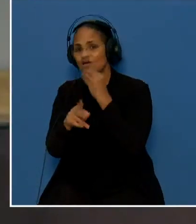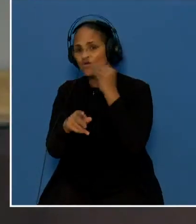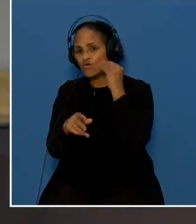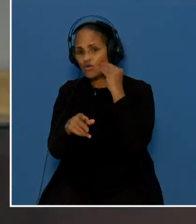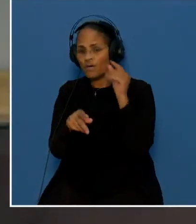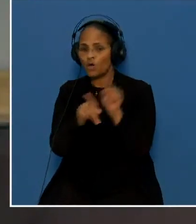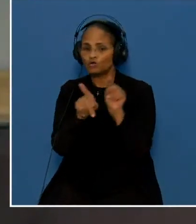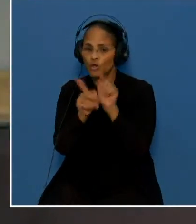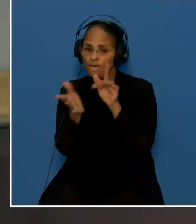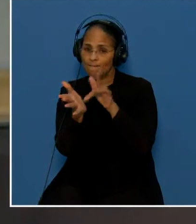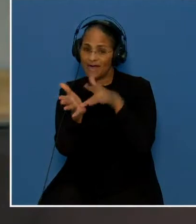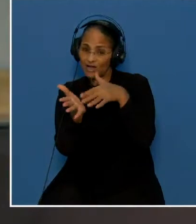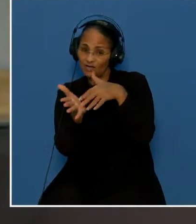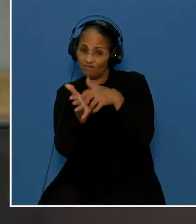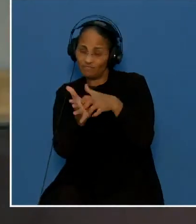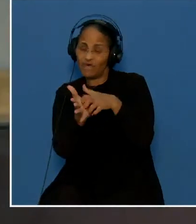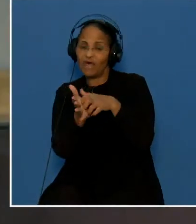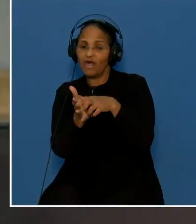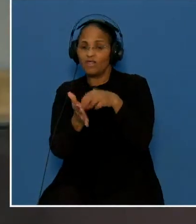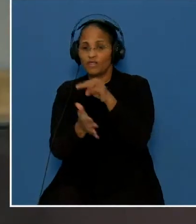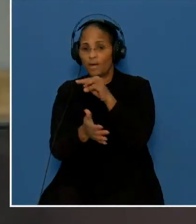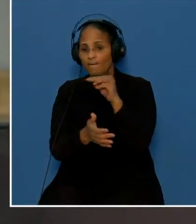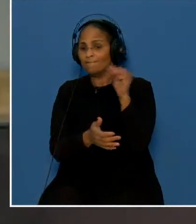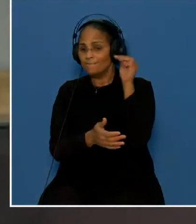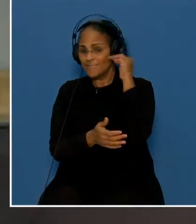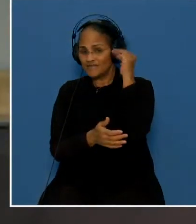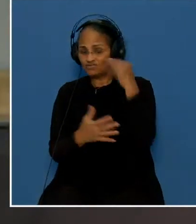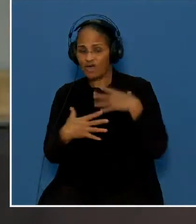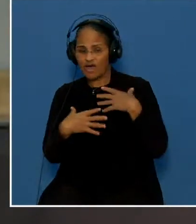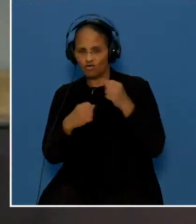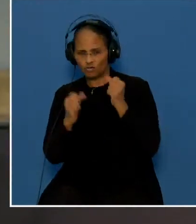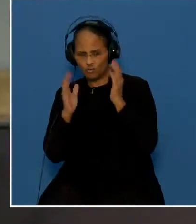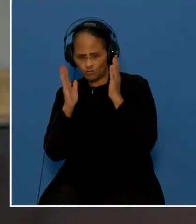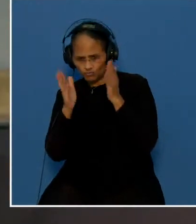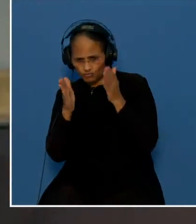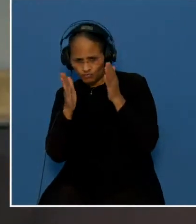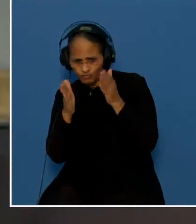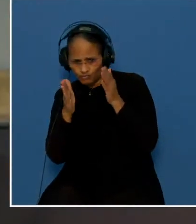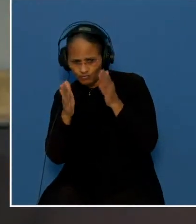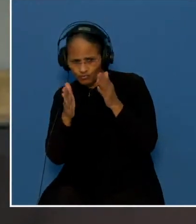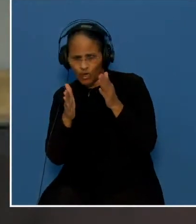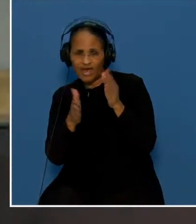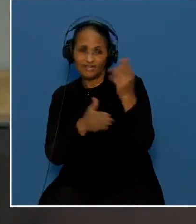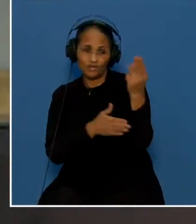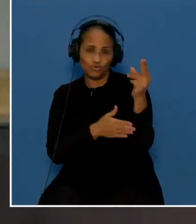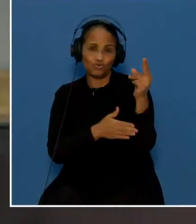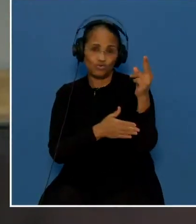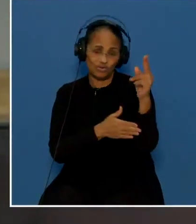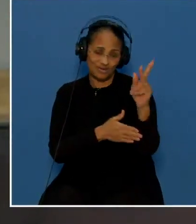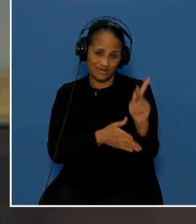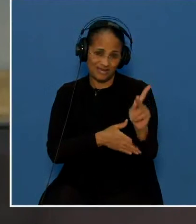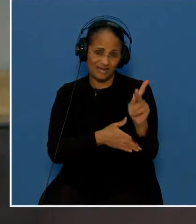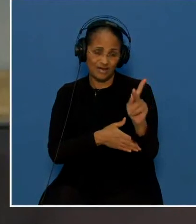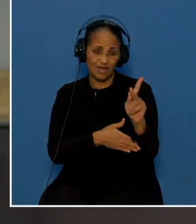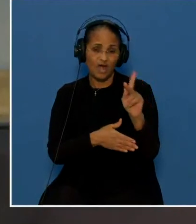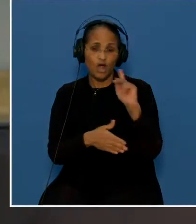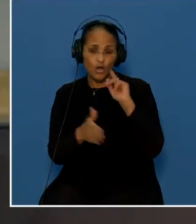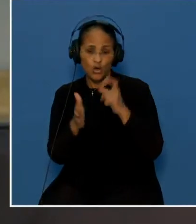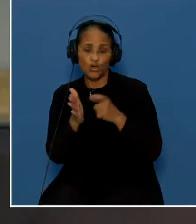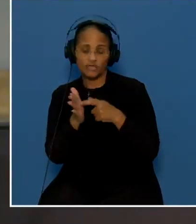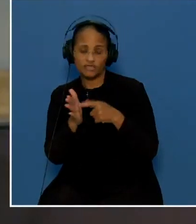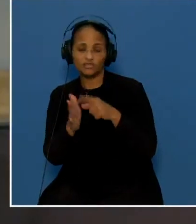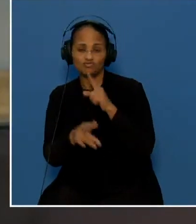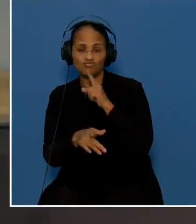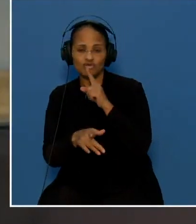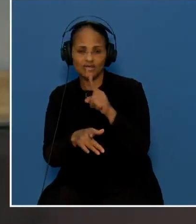vulnerable. The Ministry of Health has been closely monitoring the rollout of the vaccine across the United Kingdom, noting in particular